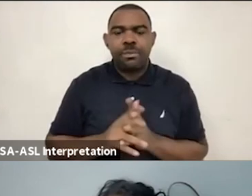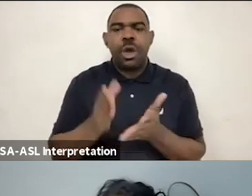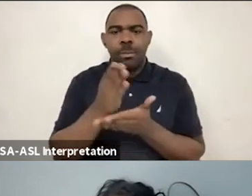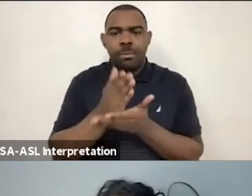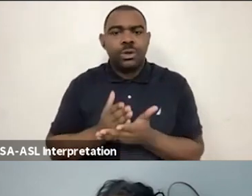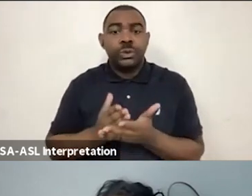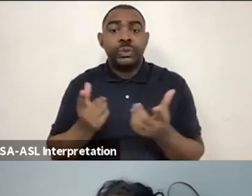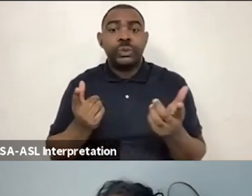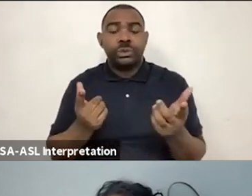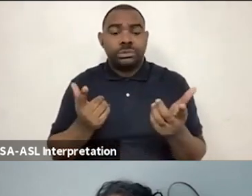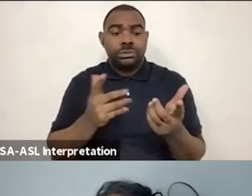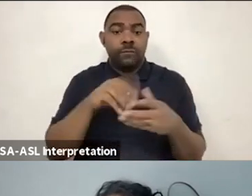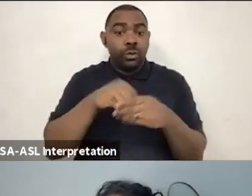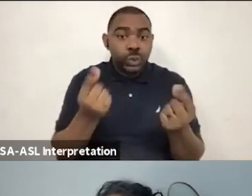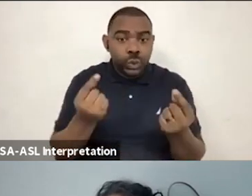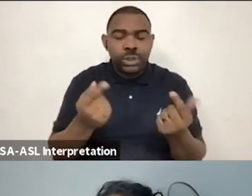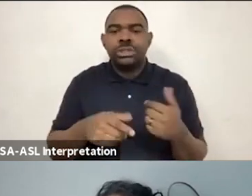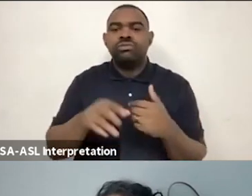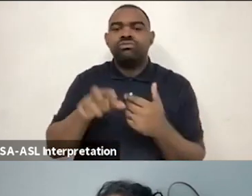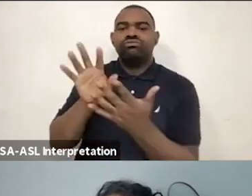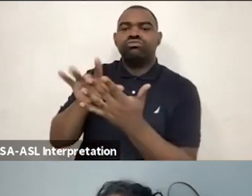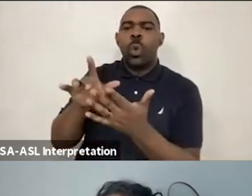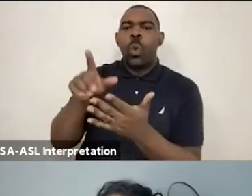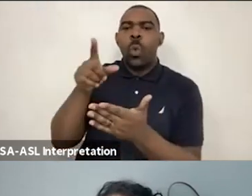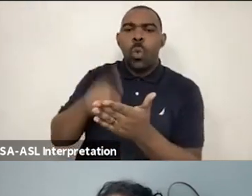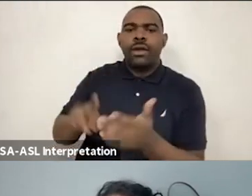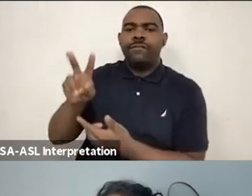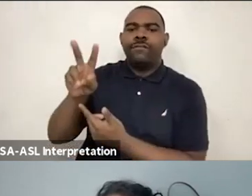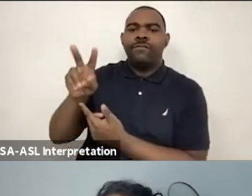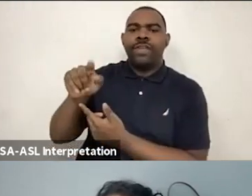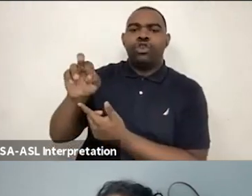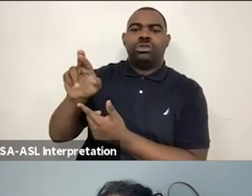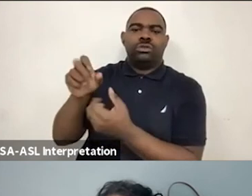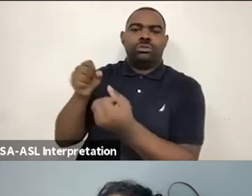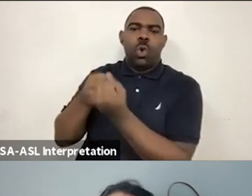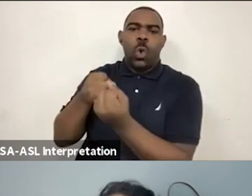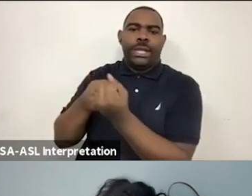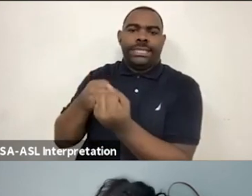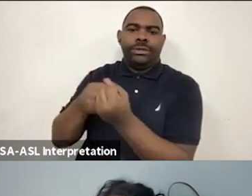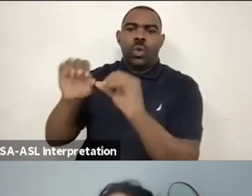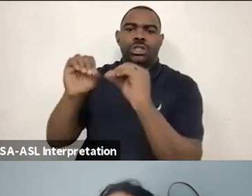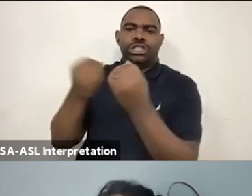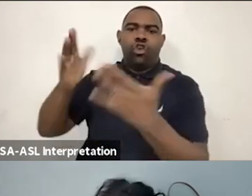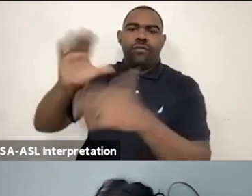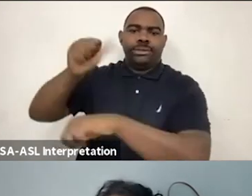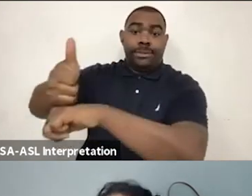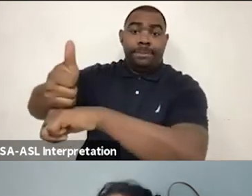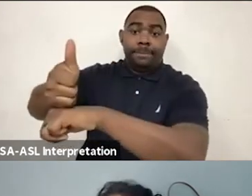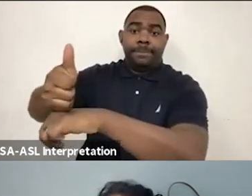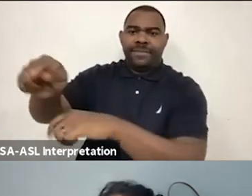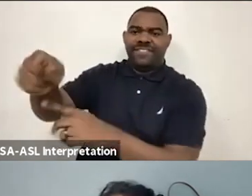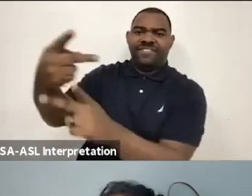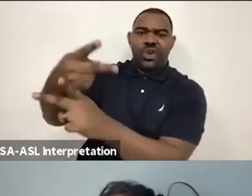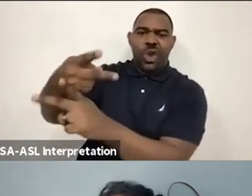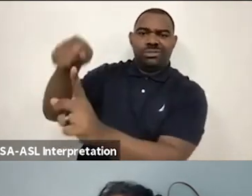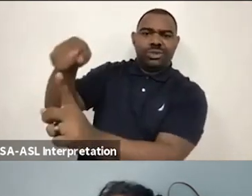of is to really outreach to find out what veteran supporting organizations there are.